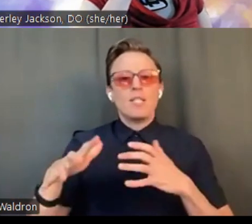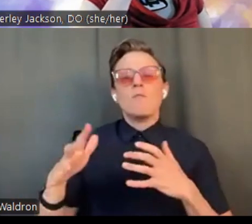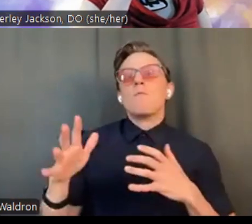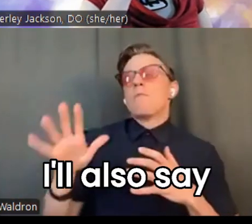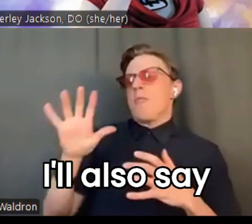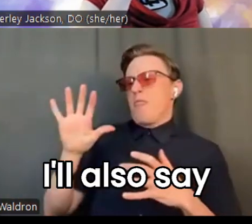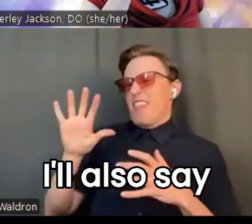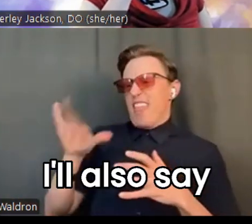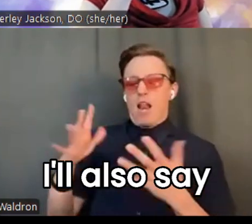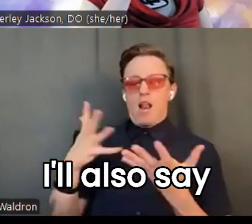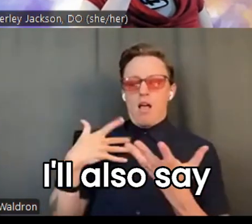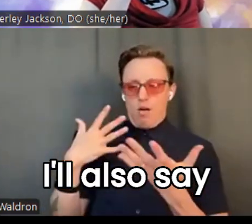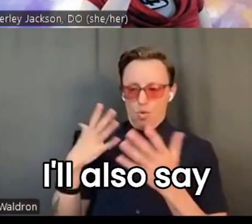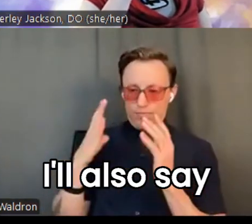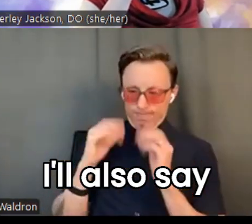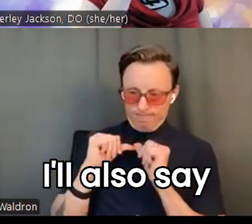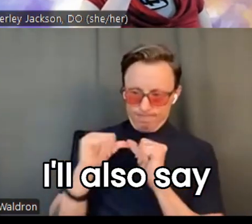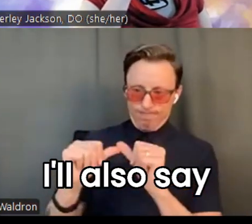changed.